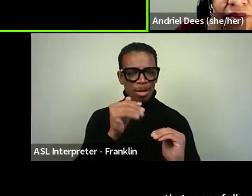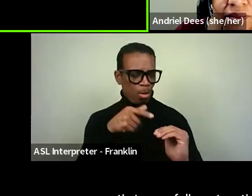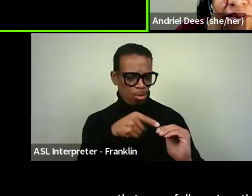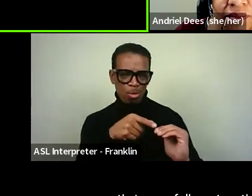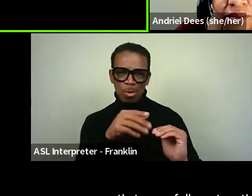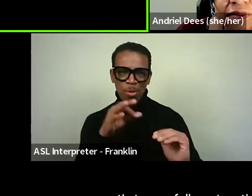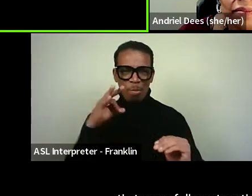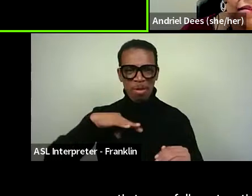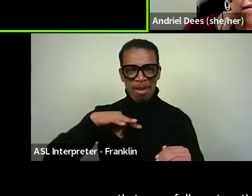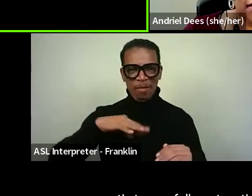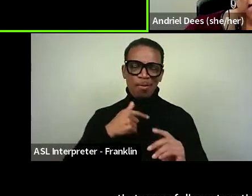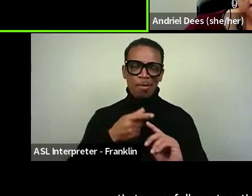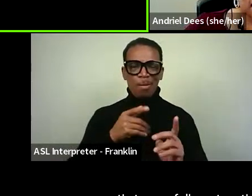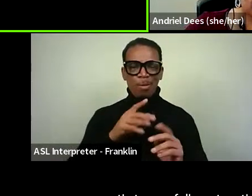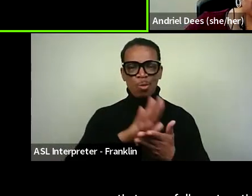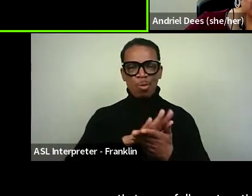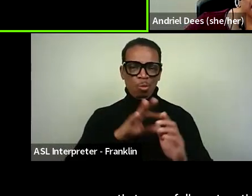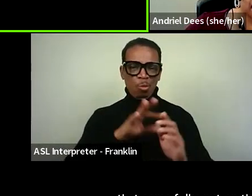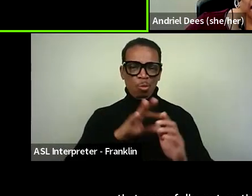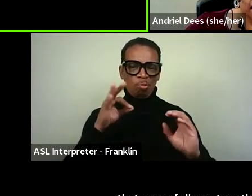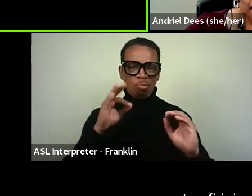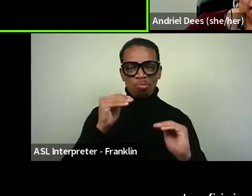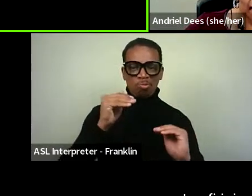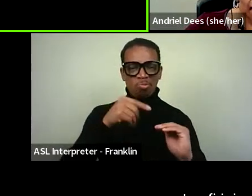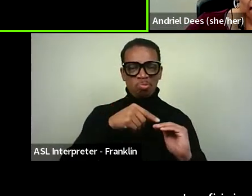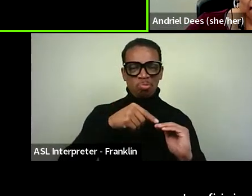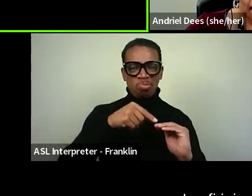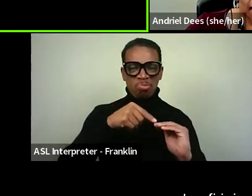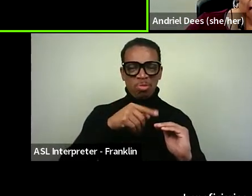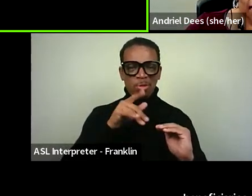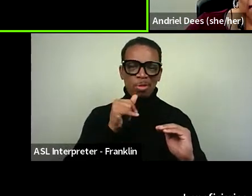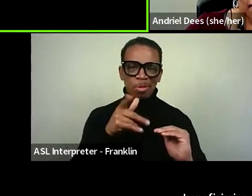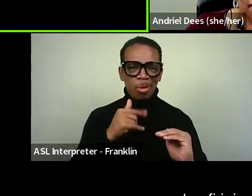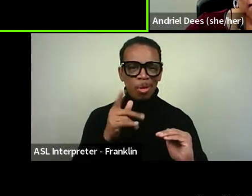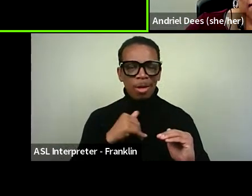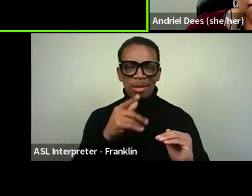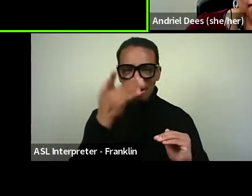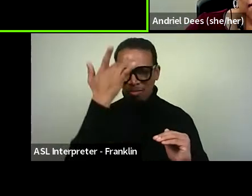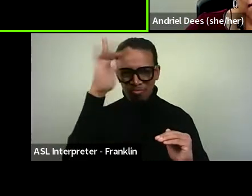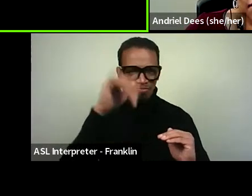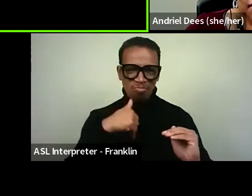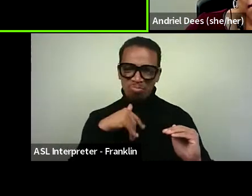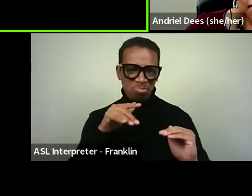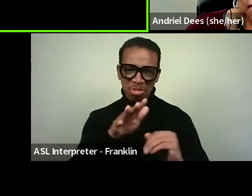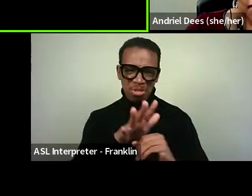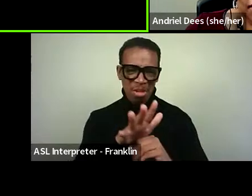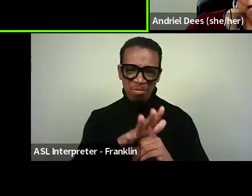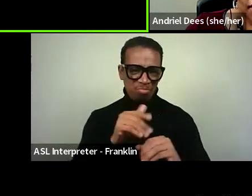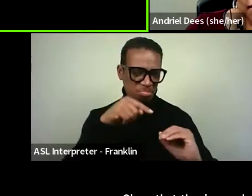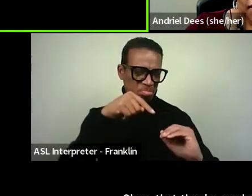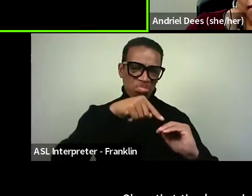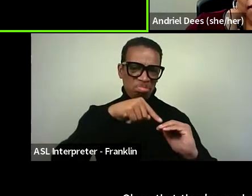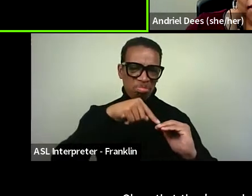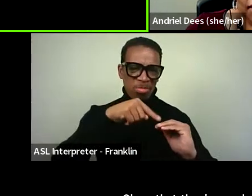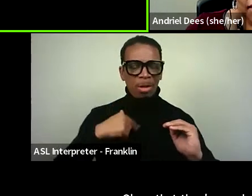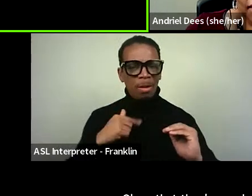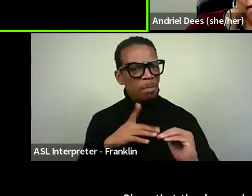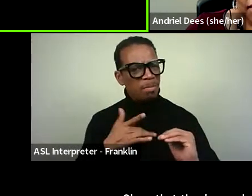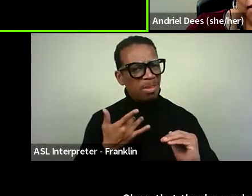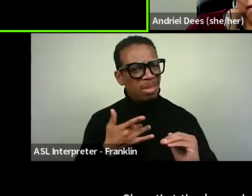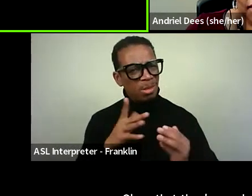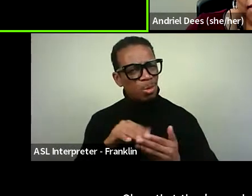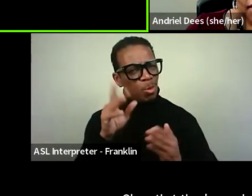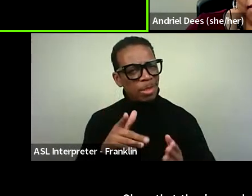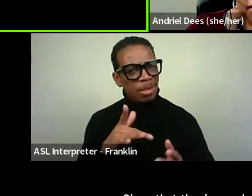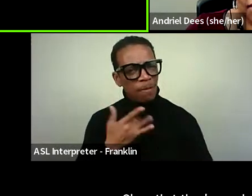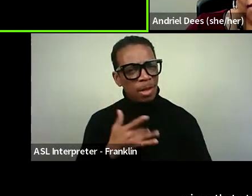of education, okay? That they're academically incompetent is another piece that students may feel